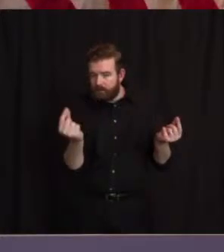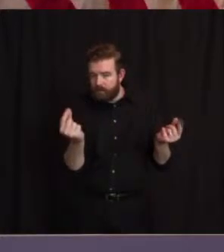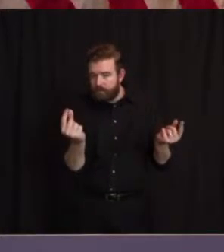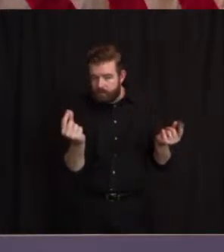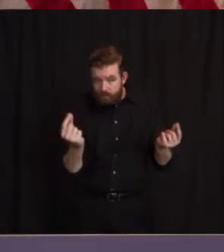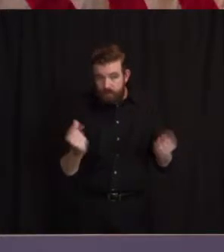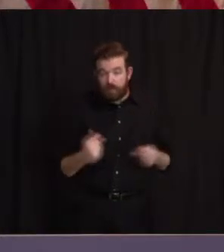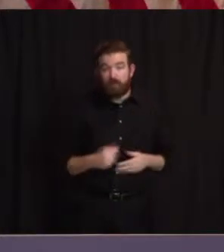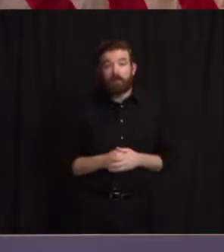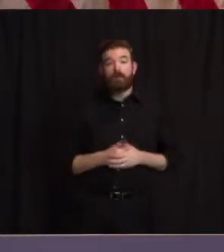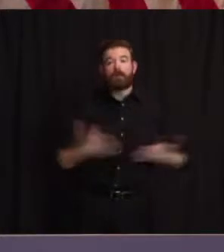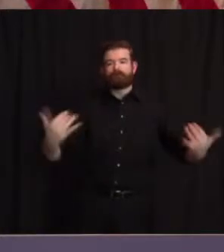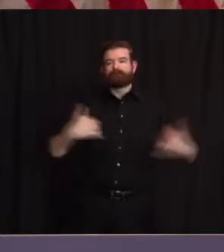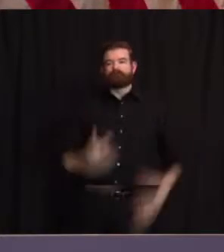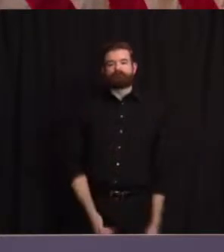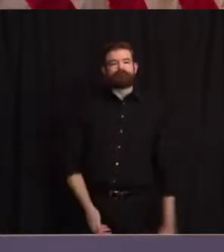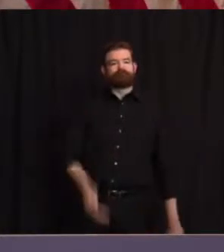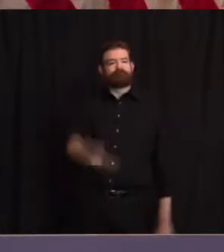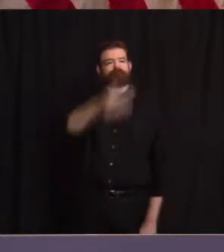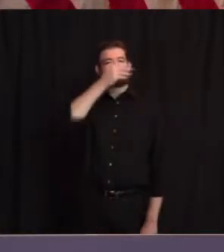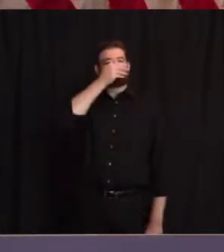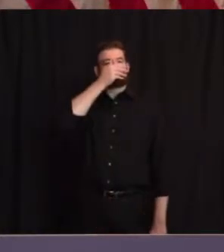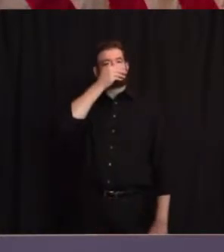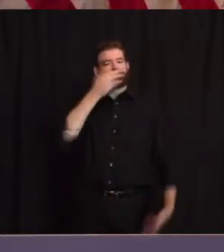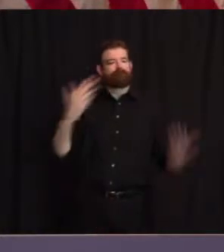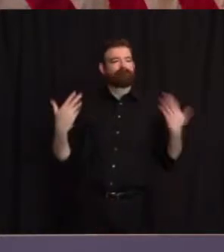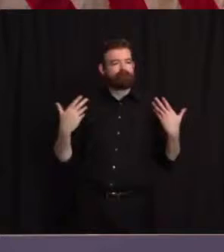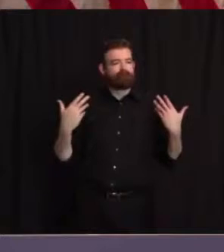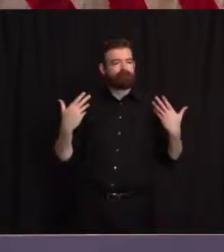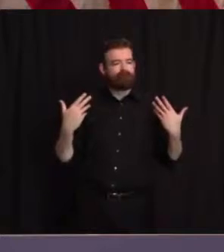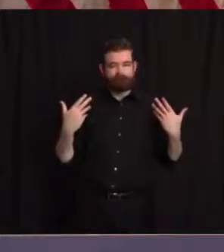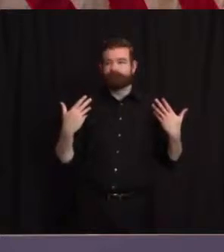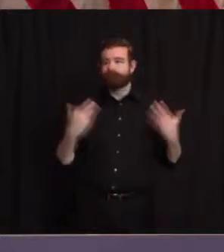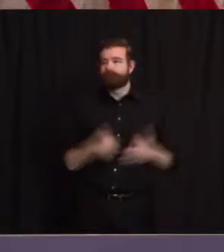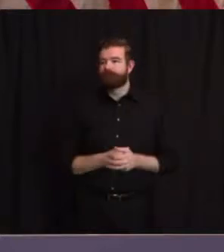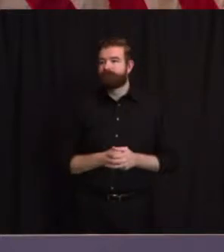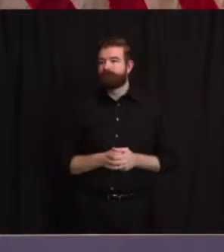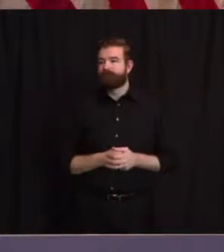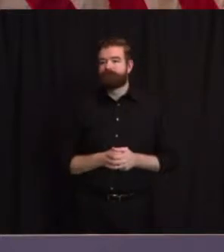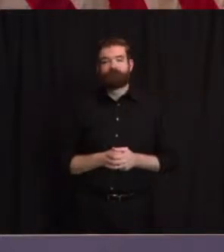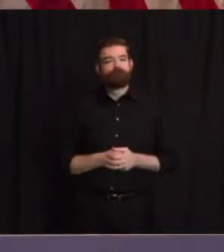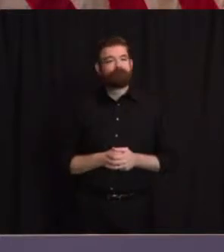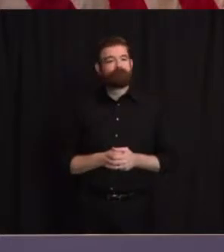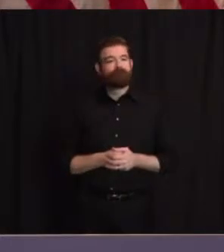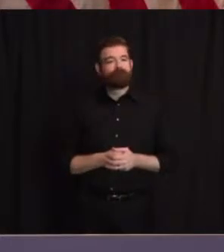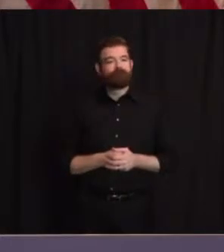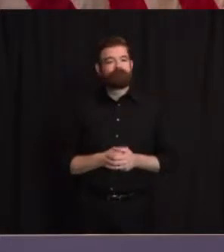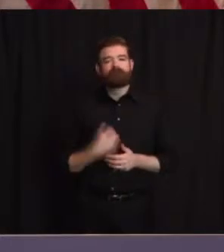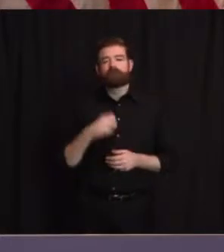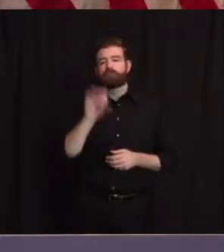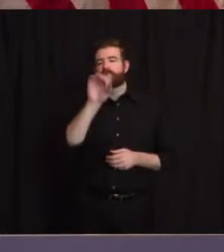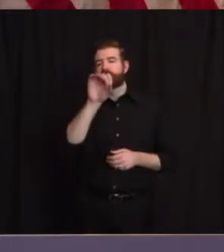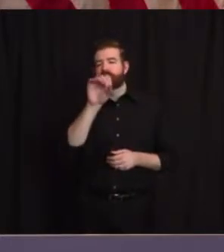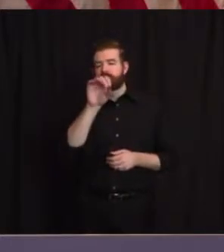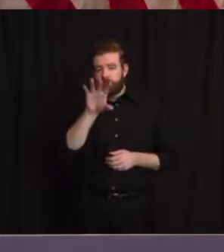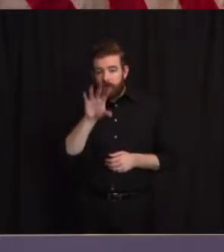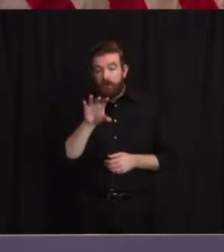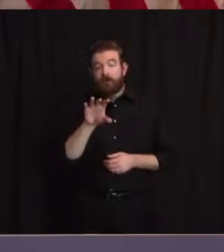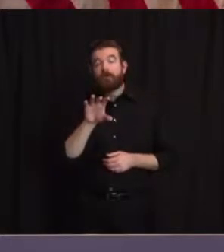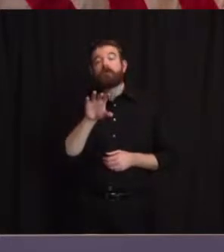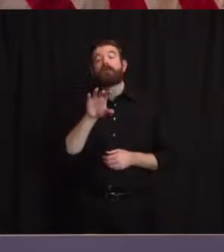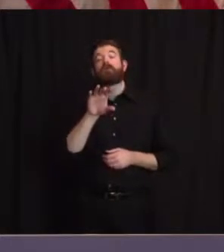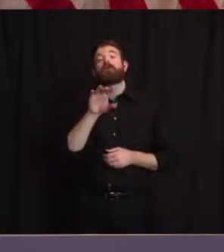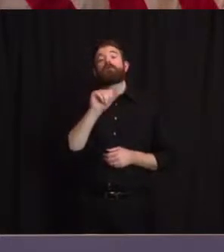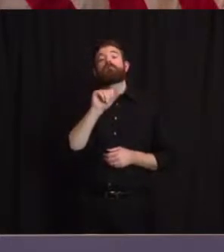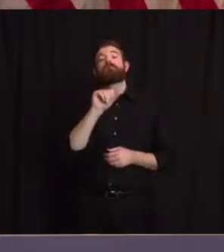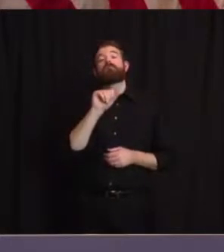coincidence, our flag. A couple of housekeeping matters. Number one, again, in the near term, the here and now, Liz is